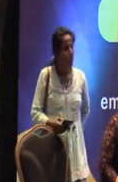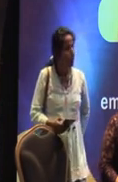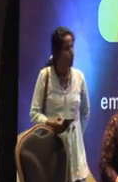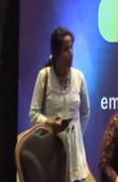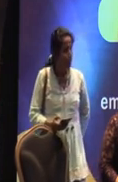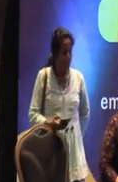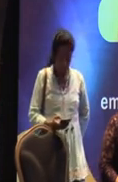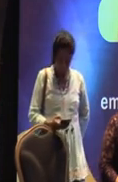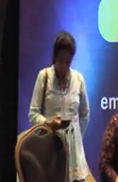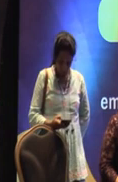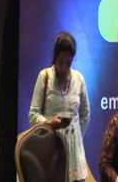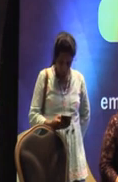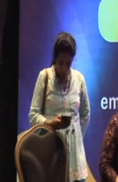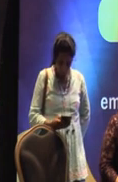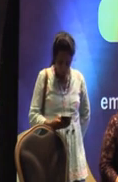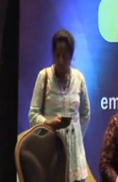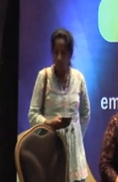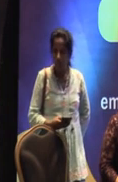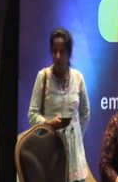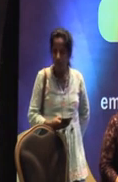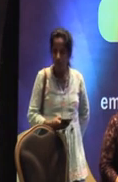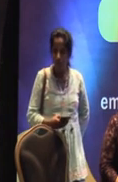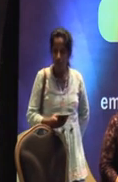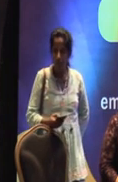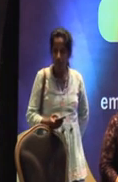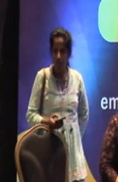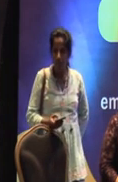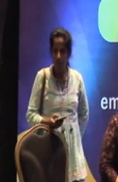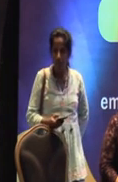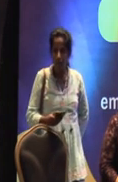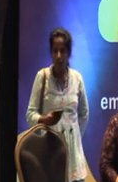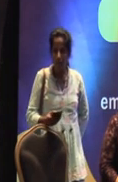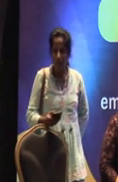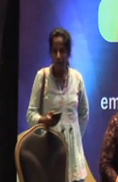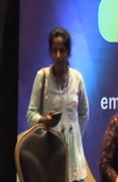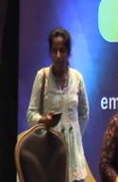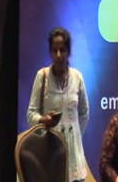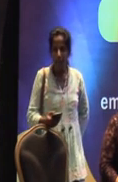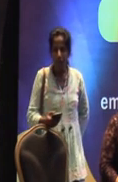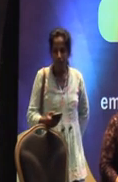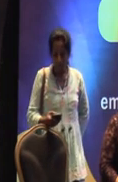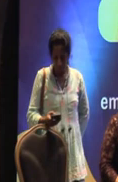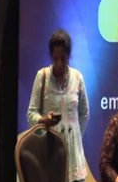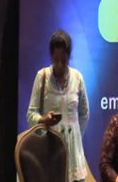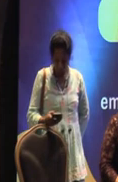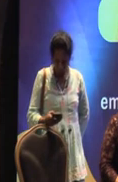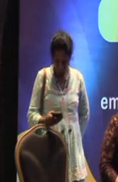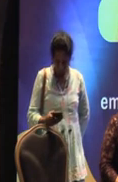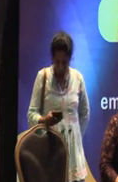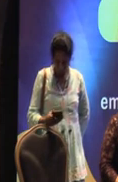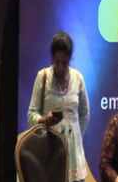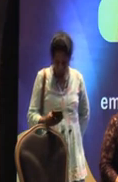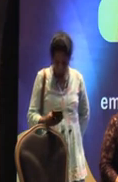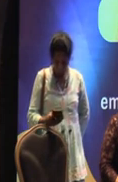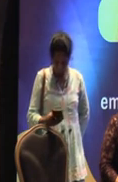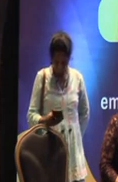you can increase every three days one or two minutes and you can reach up to 40 minutes of walk over a period of time and